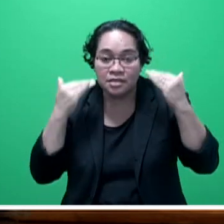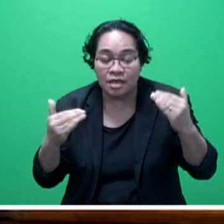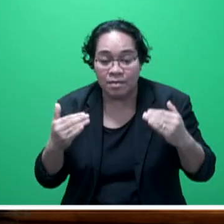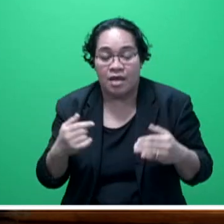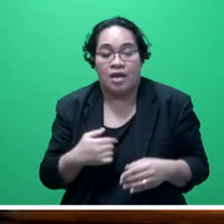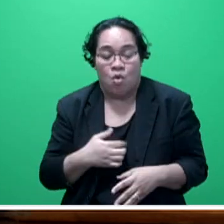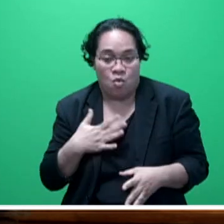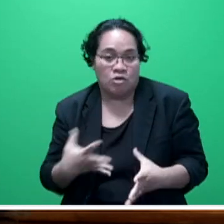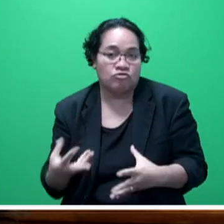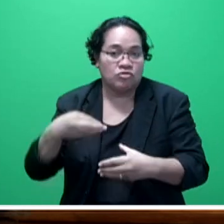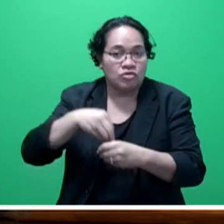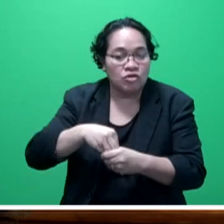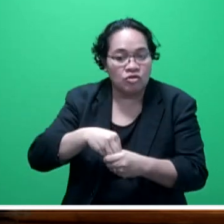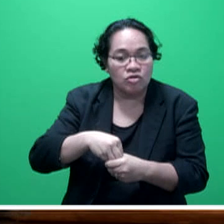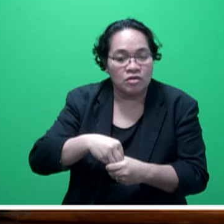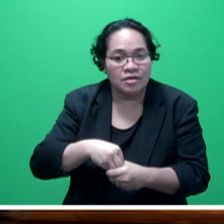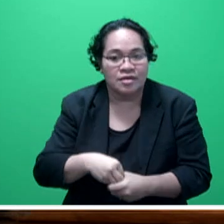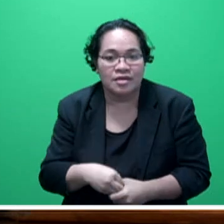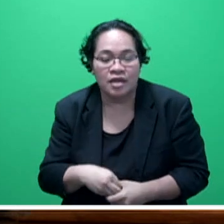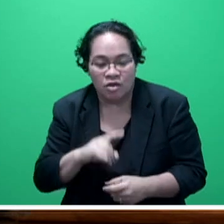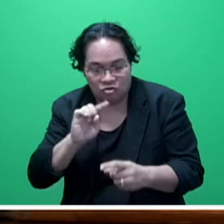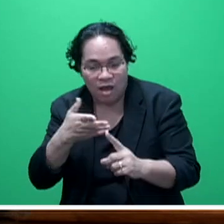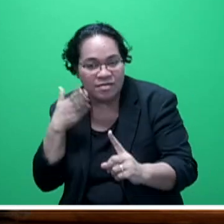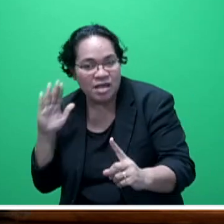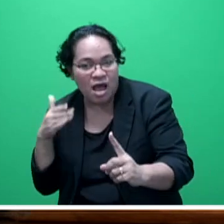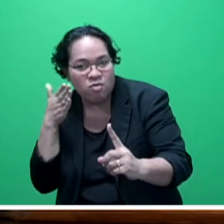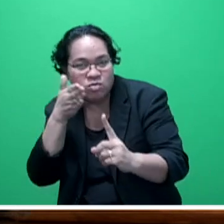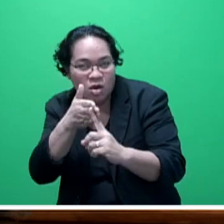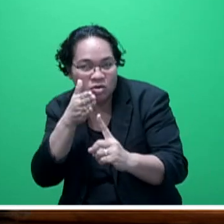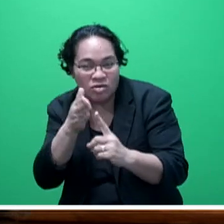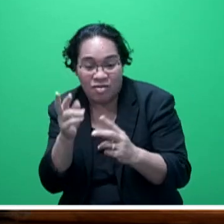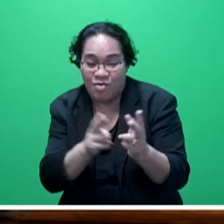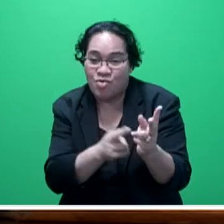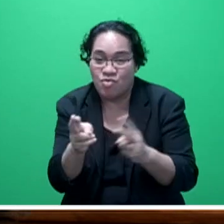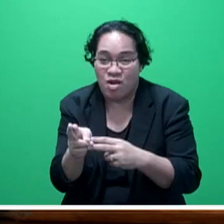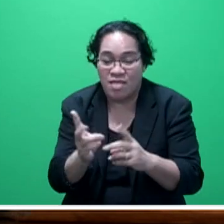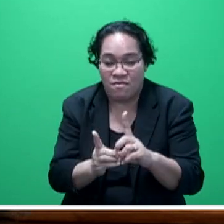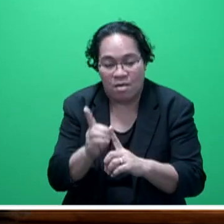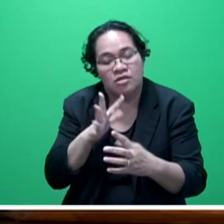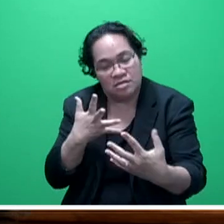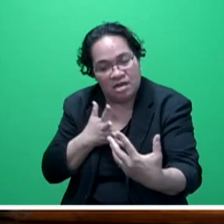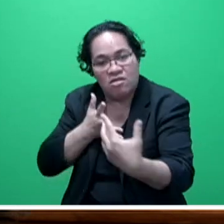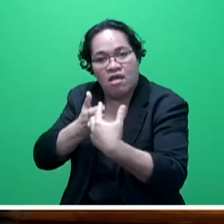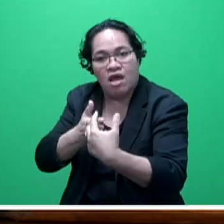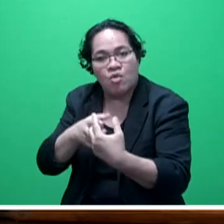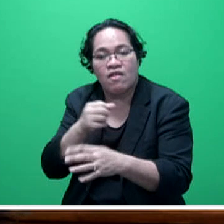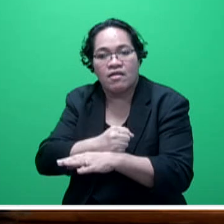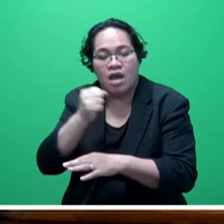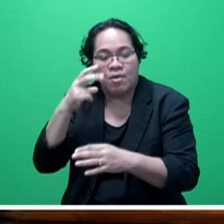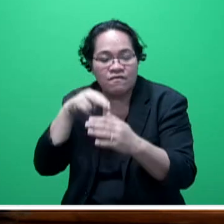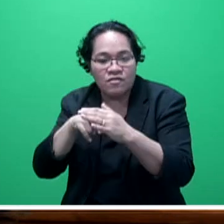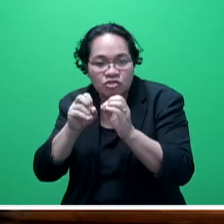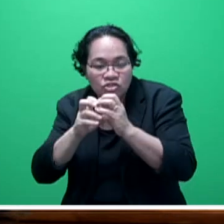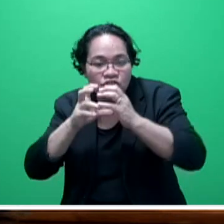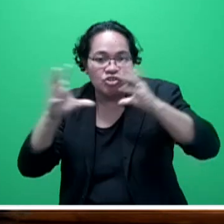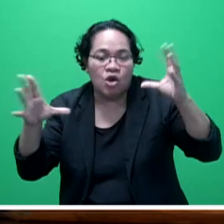inclusive participatory approach in rural development is in line with the government vision to build a better Fiji for